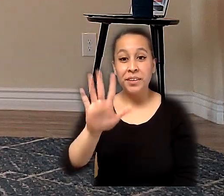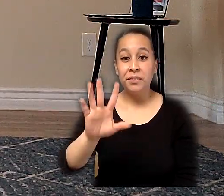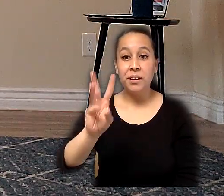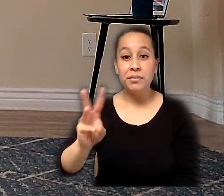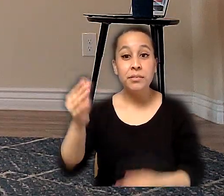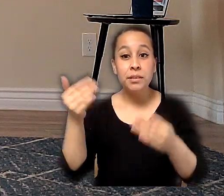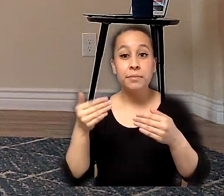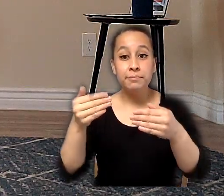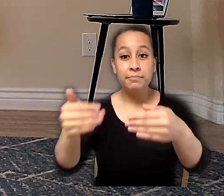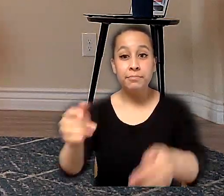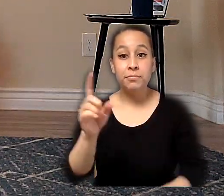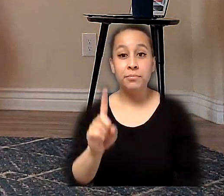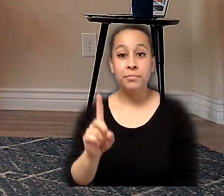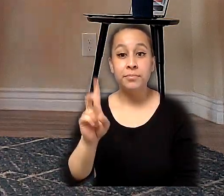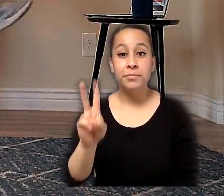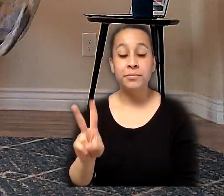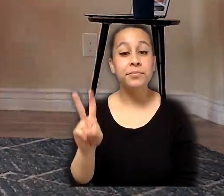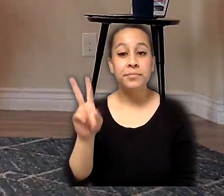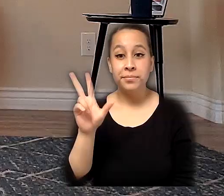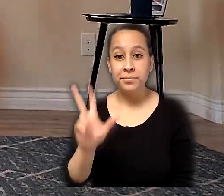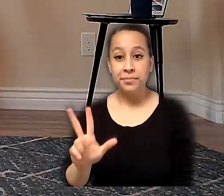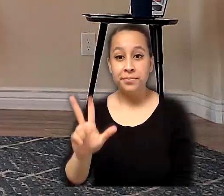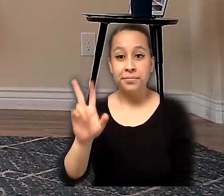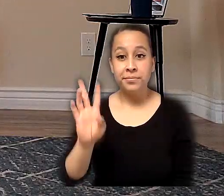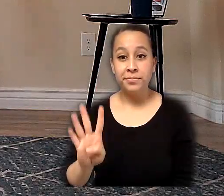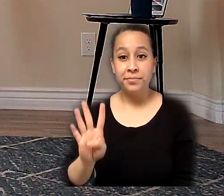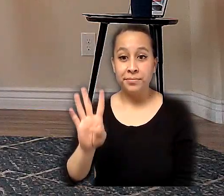5, 6, here we go.